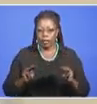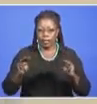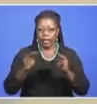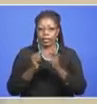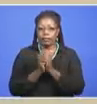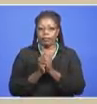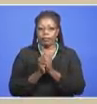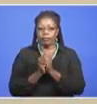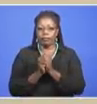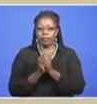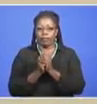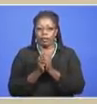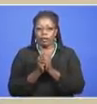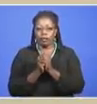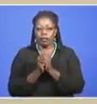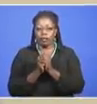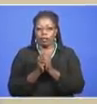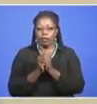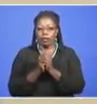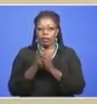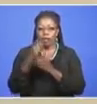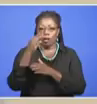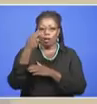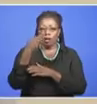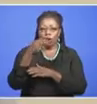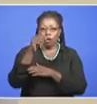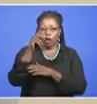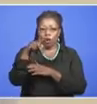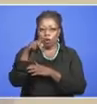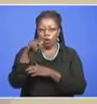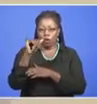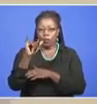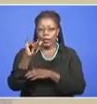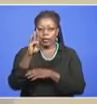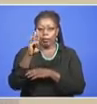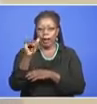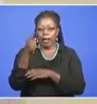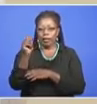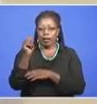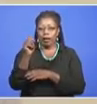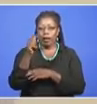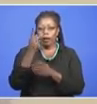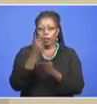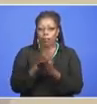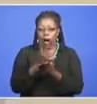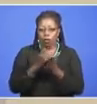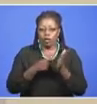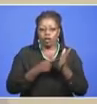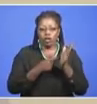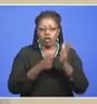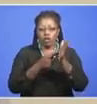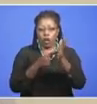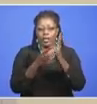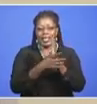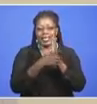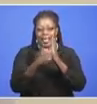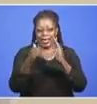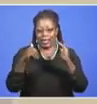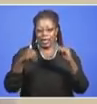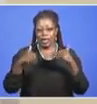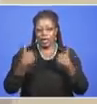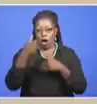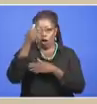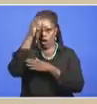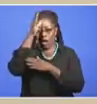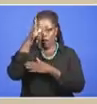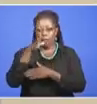by the Park serves two purposes. One, we want to obviously showcase the talents of these young men and women within the Fox Hill community